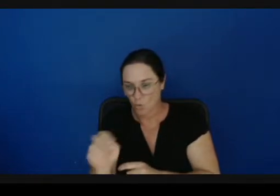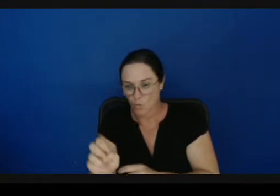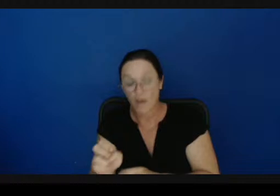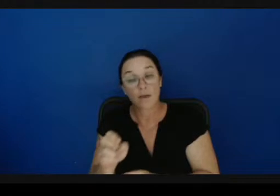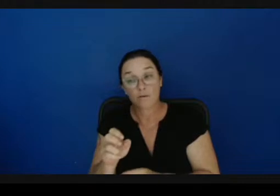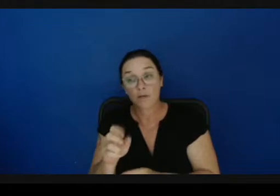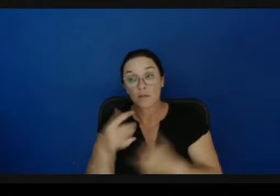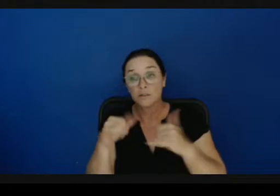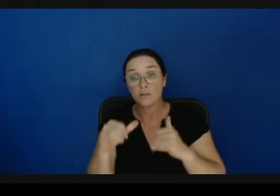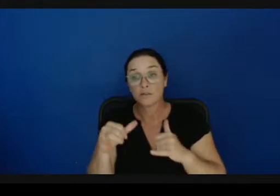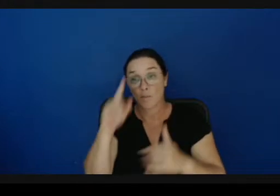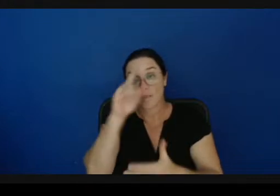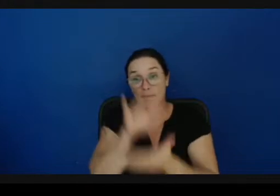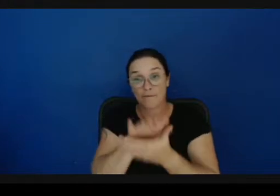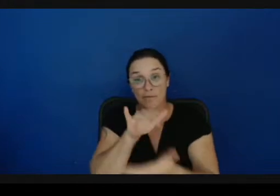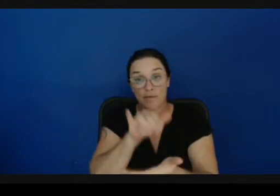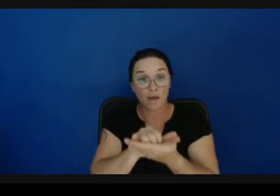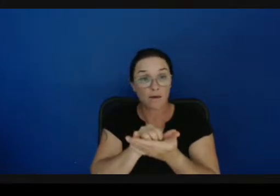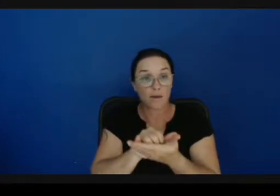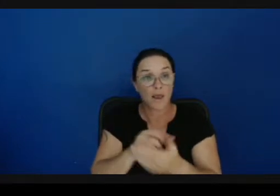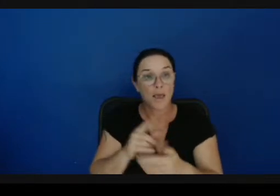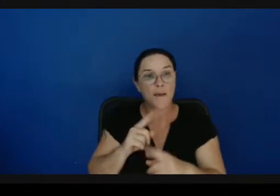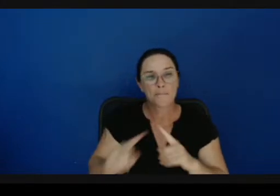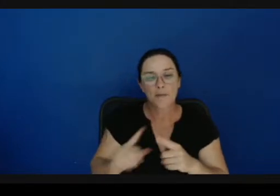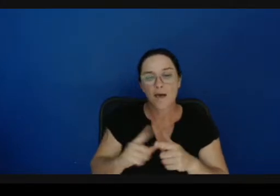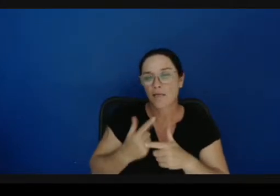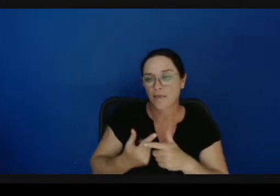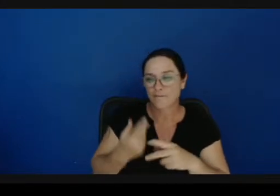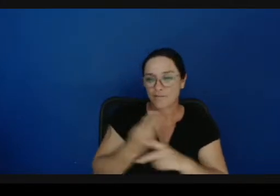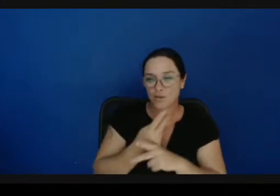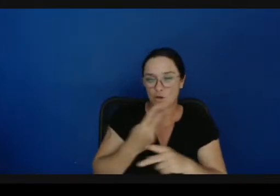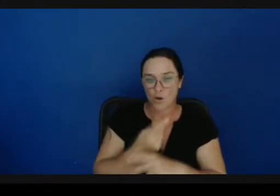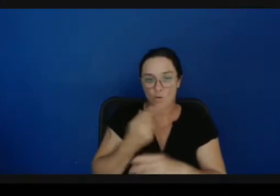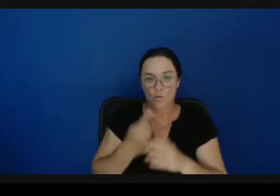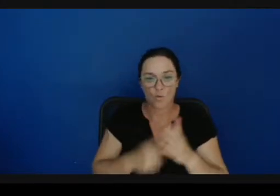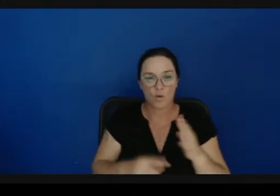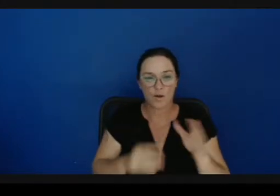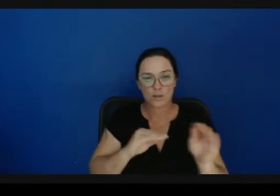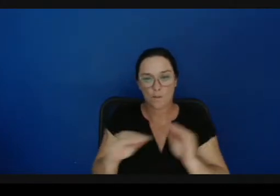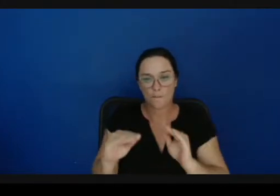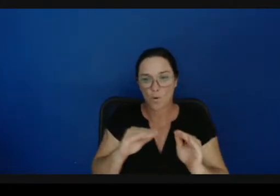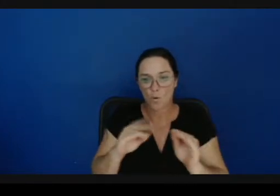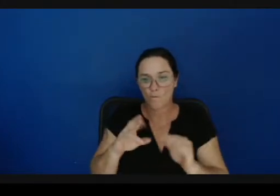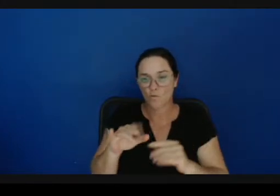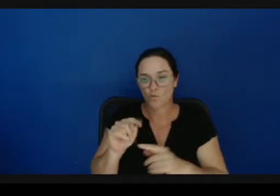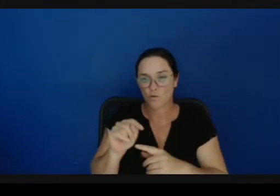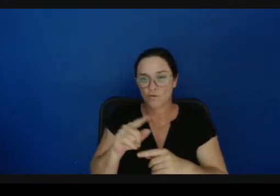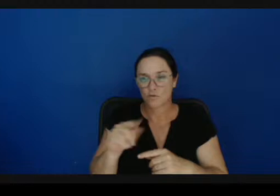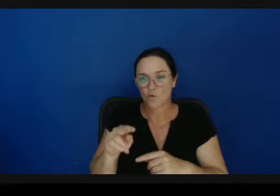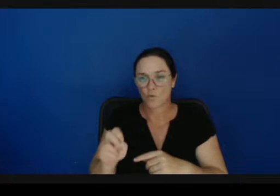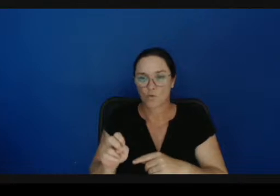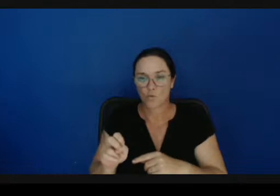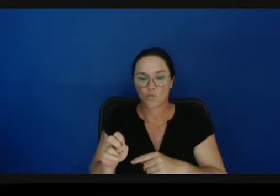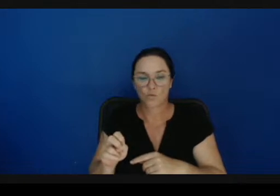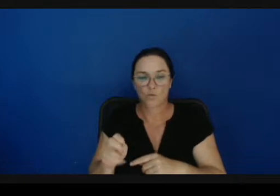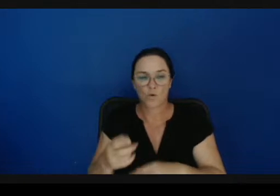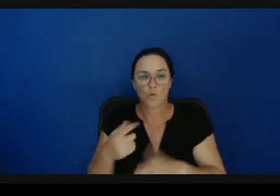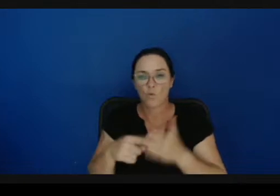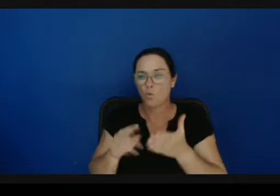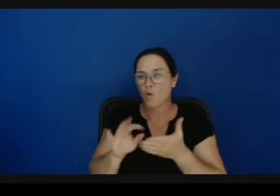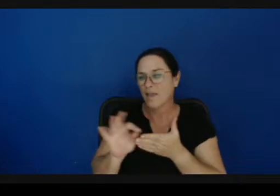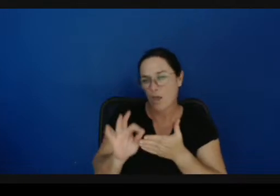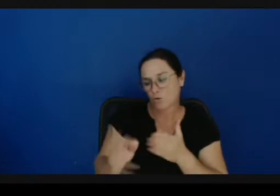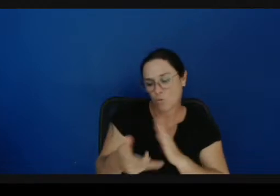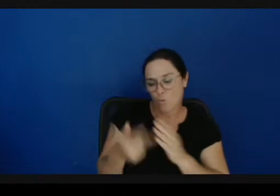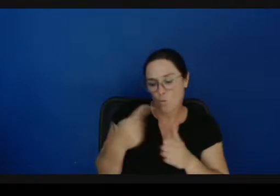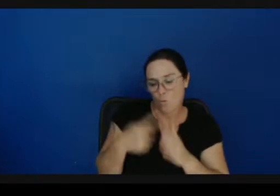just it's figuring out what is a move into the rift zone or not type of thing. What counts? Yeah. What